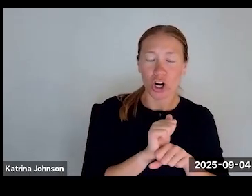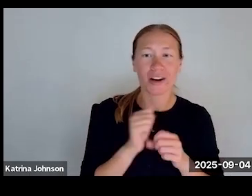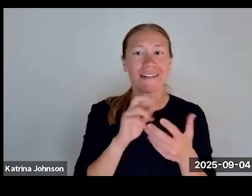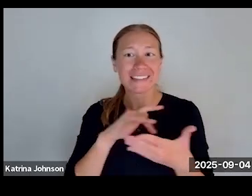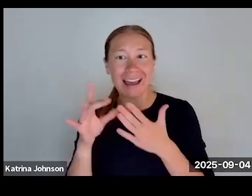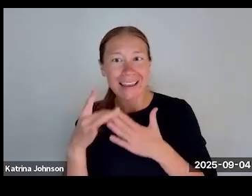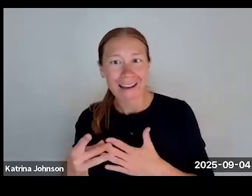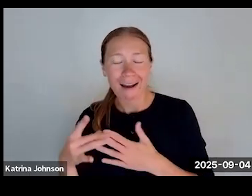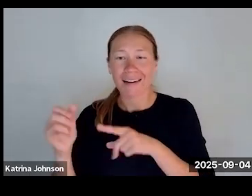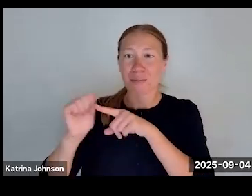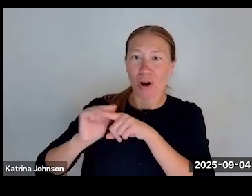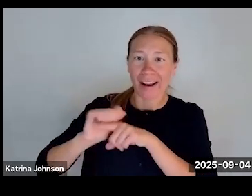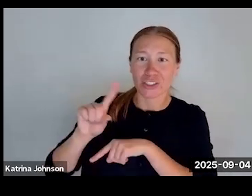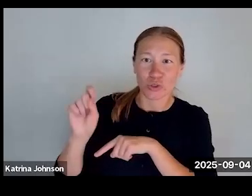questions.